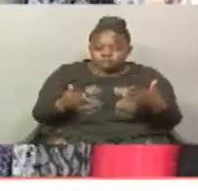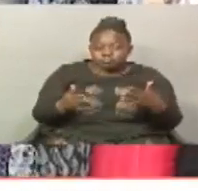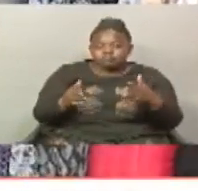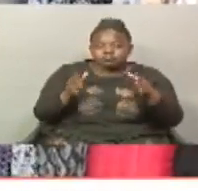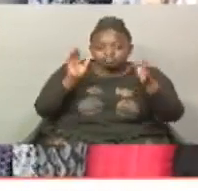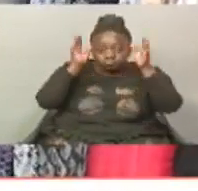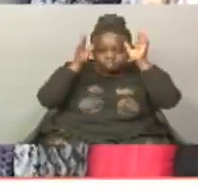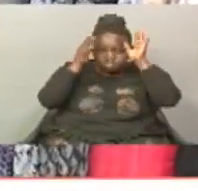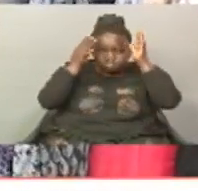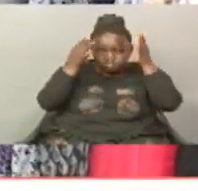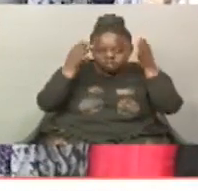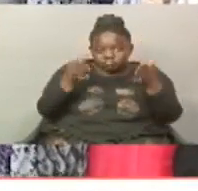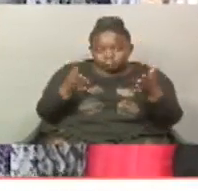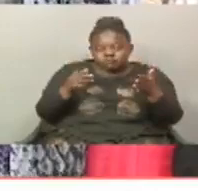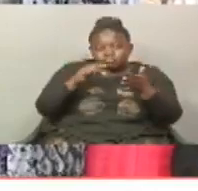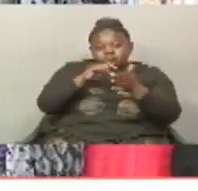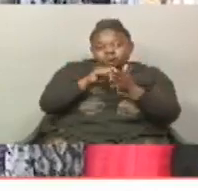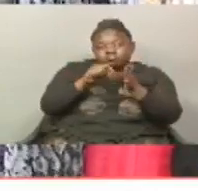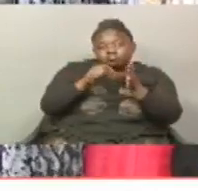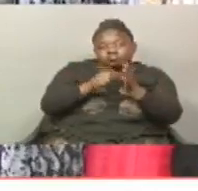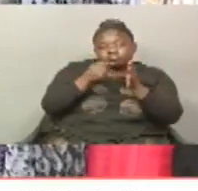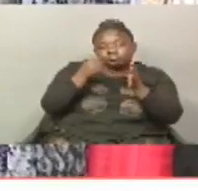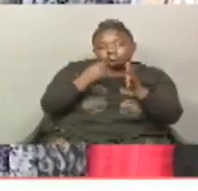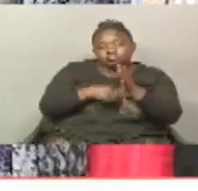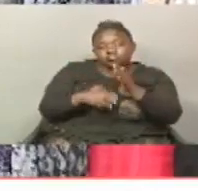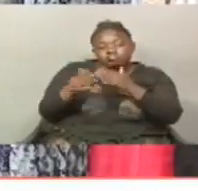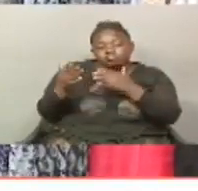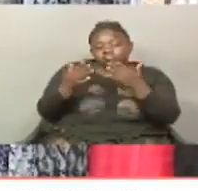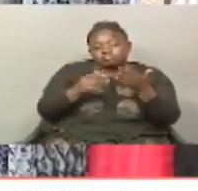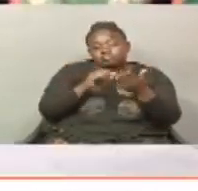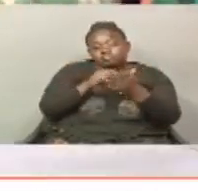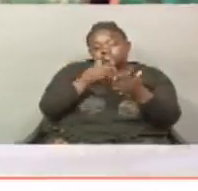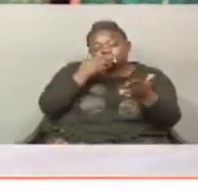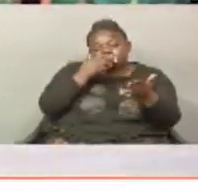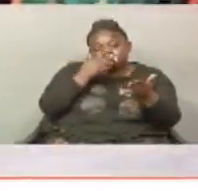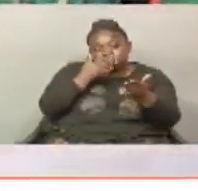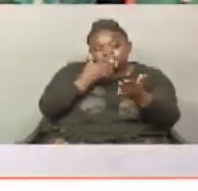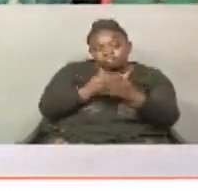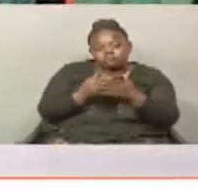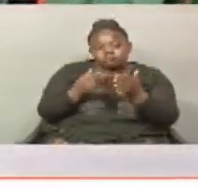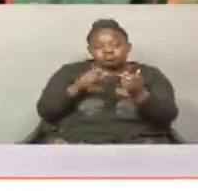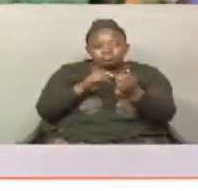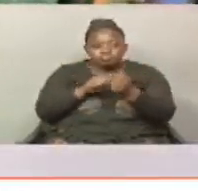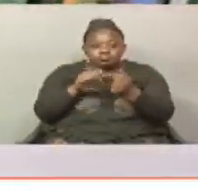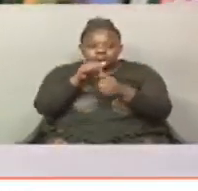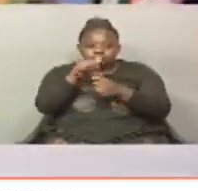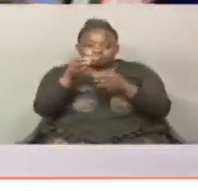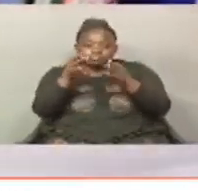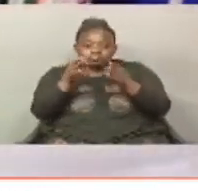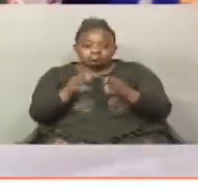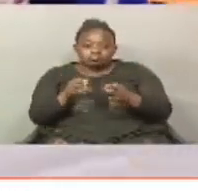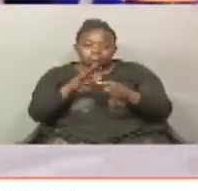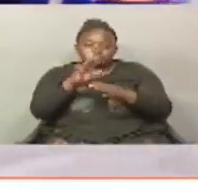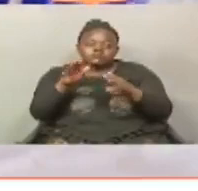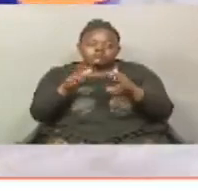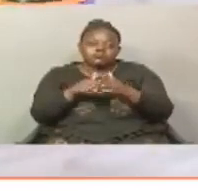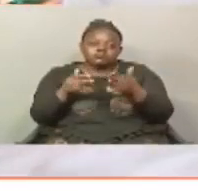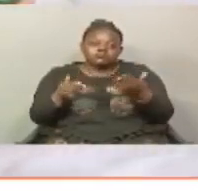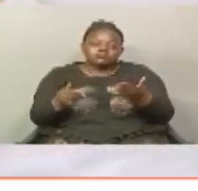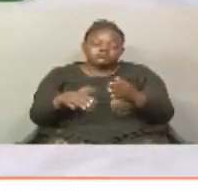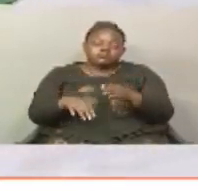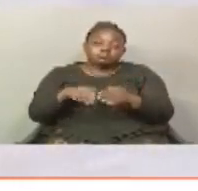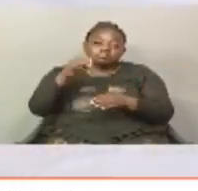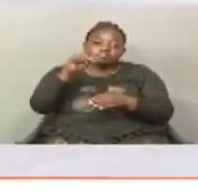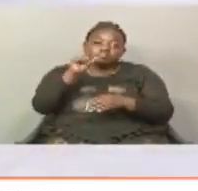kamyu. N'abasiova seeds bategeezezza nti baleese ensigo ez'embala omuli kasooli n'ebirala nga bino bikulira mu bbanga